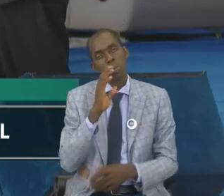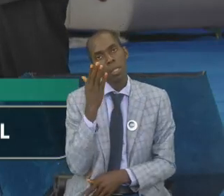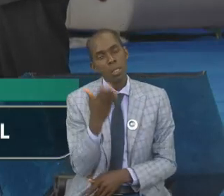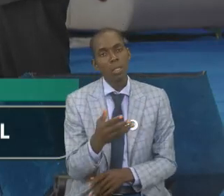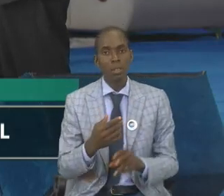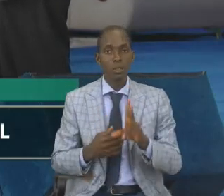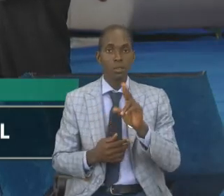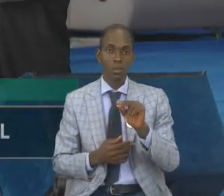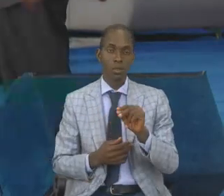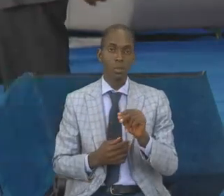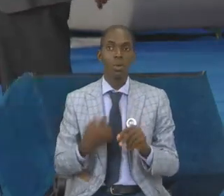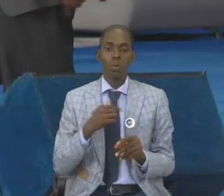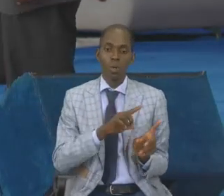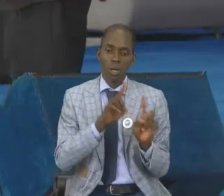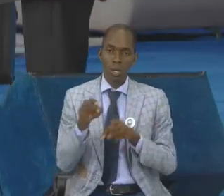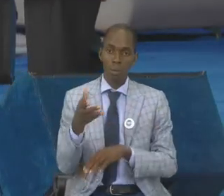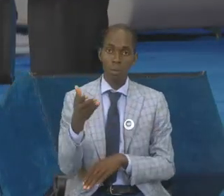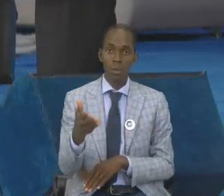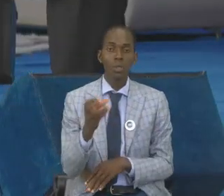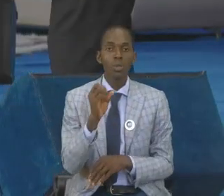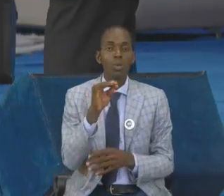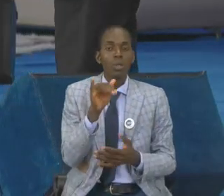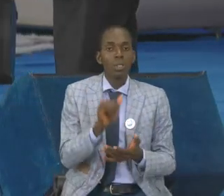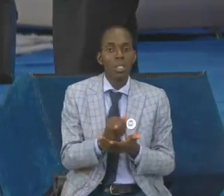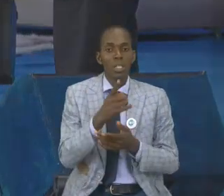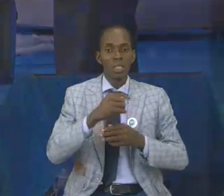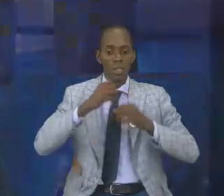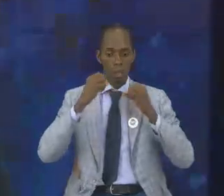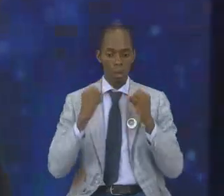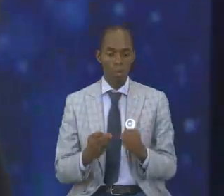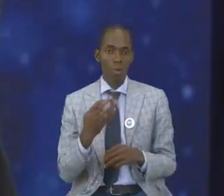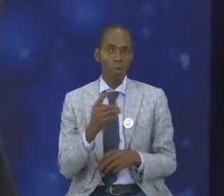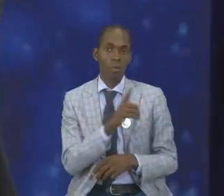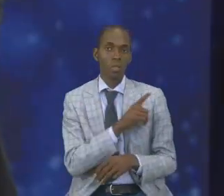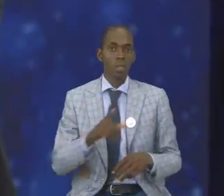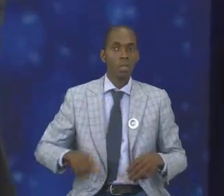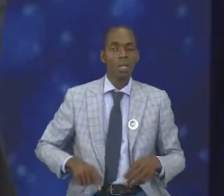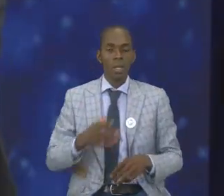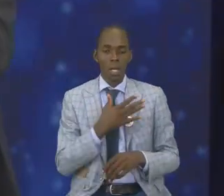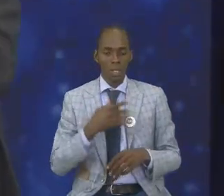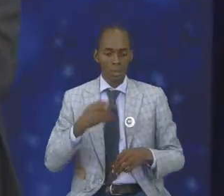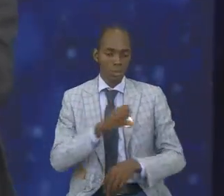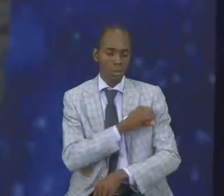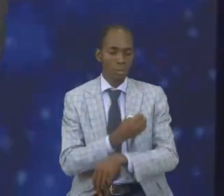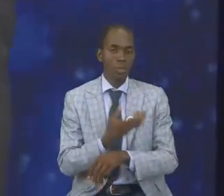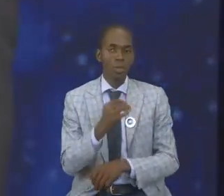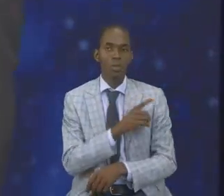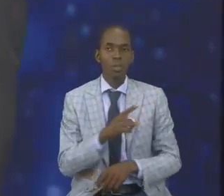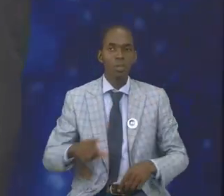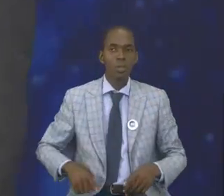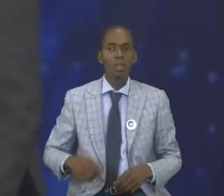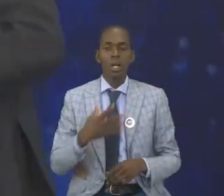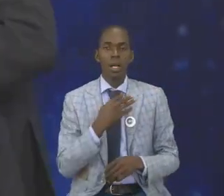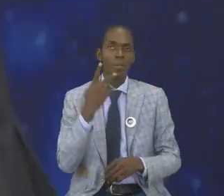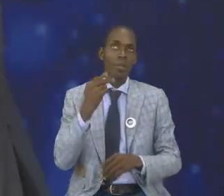we come so that the power of the Lord and the strength of the Lord and the